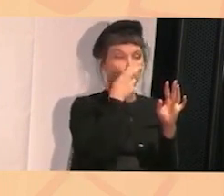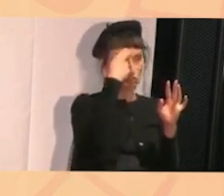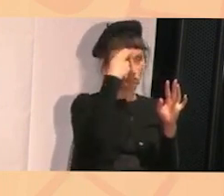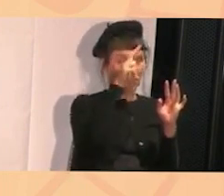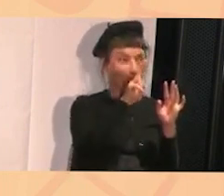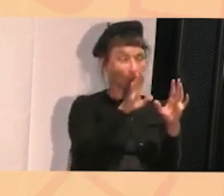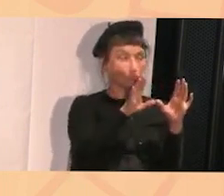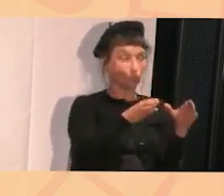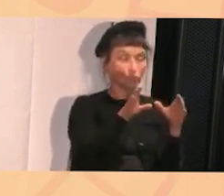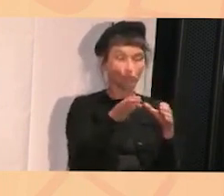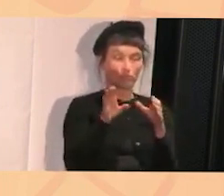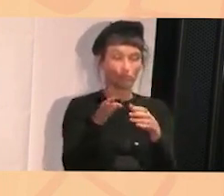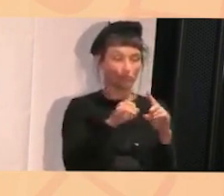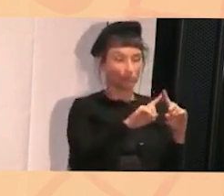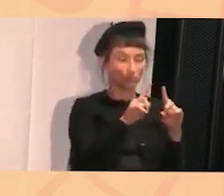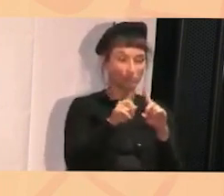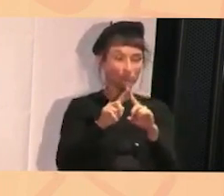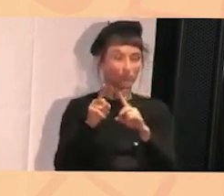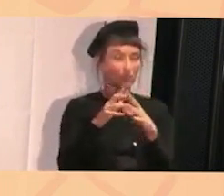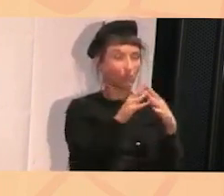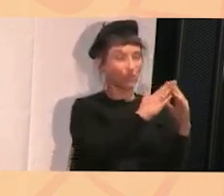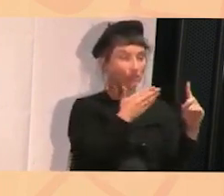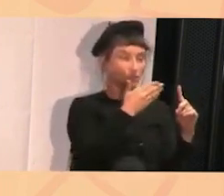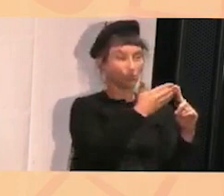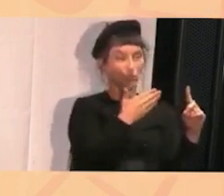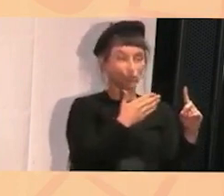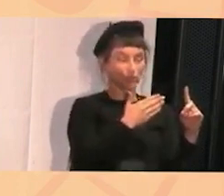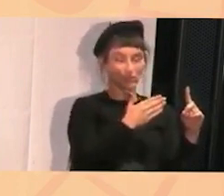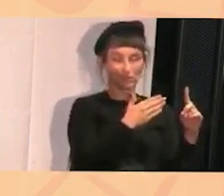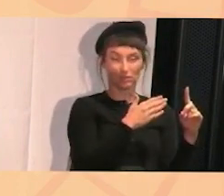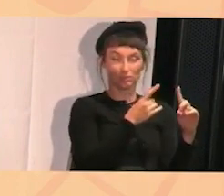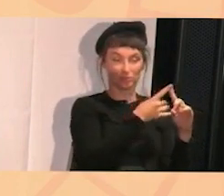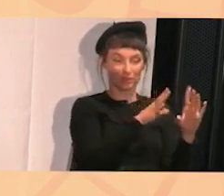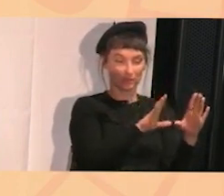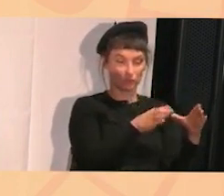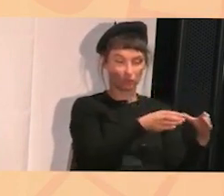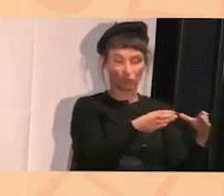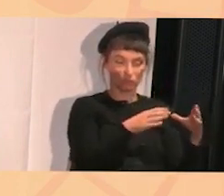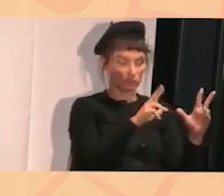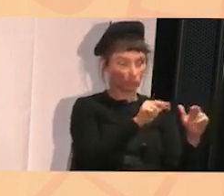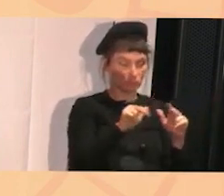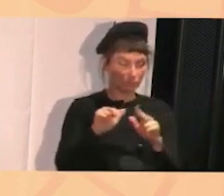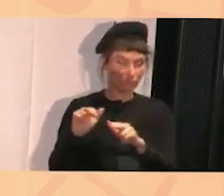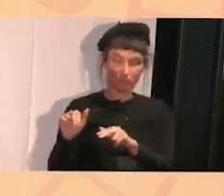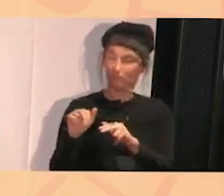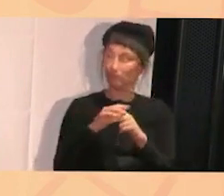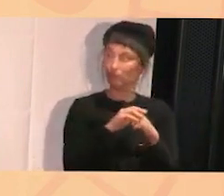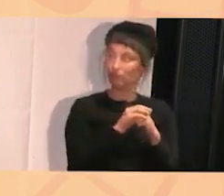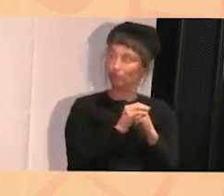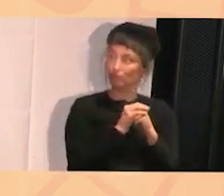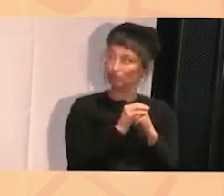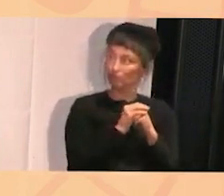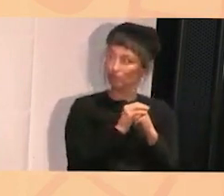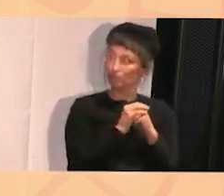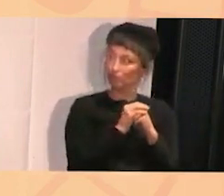goes west towards Niganamangala and Garjari. That's the people that they look after, that comes under their